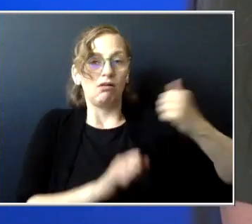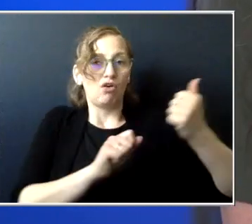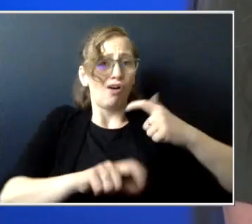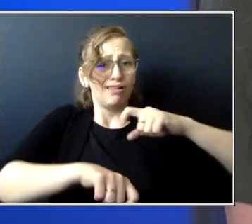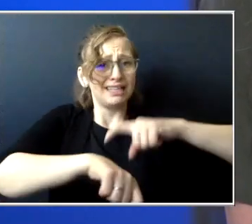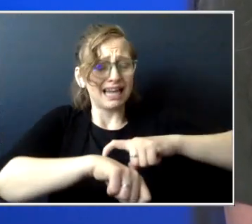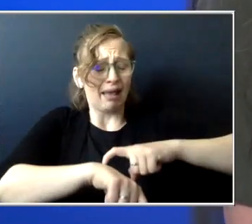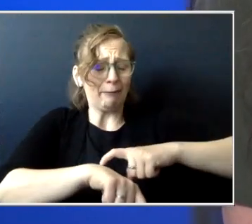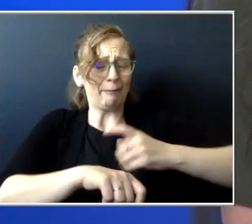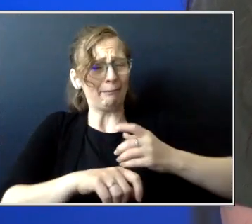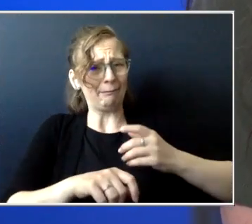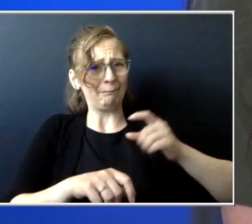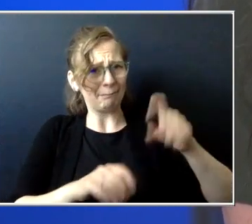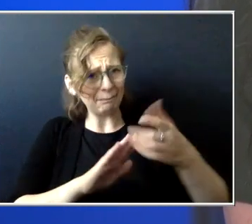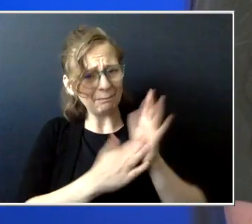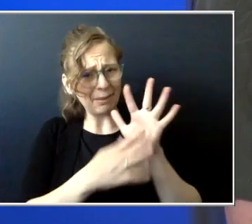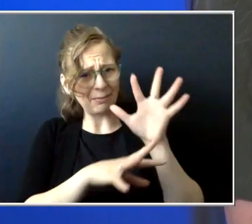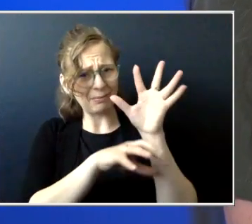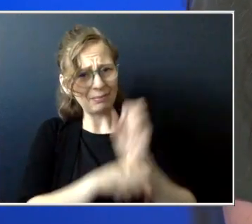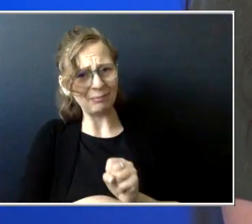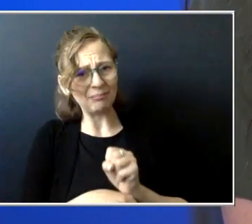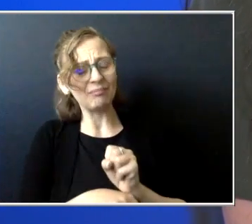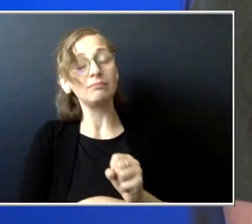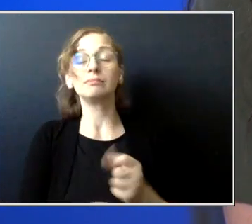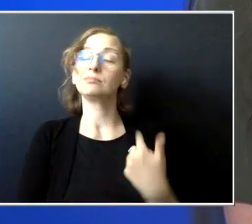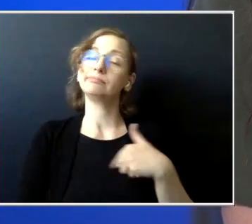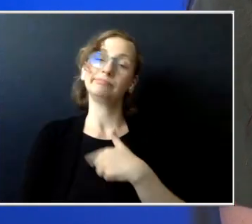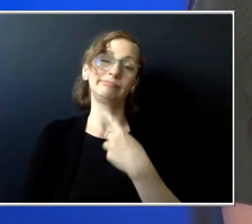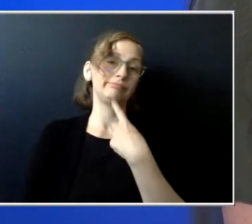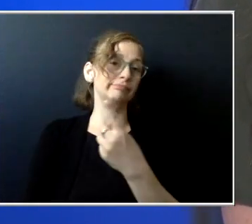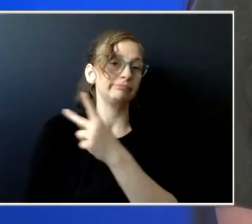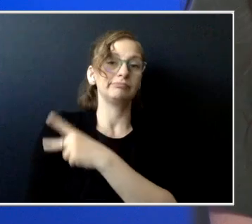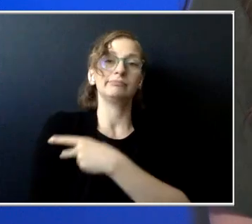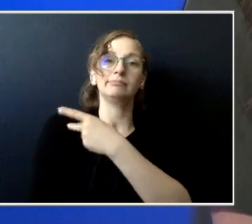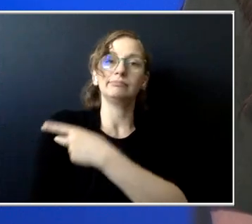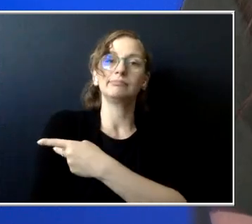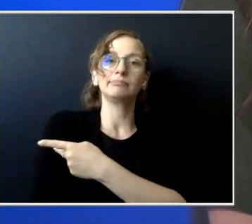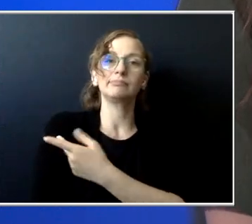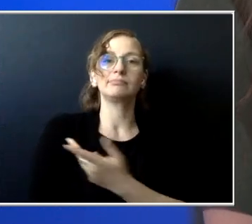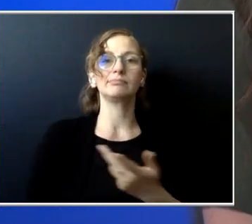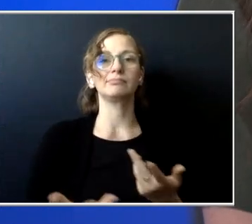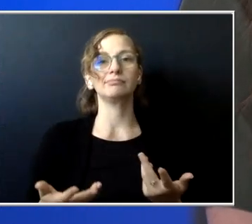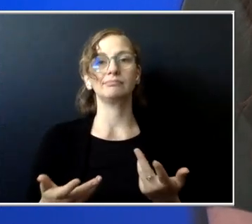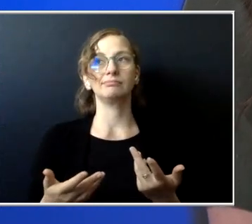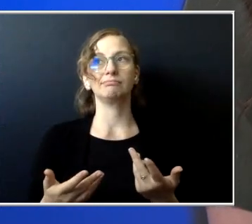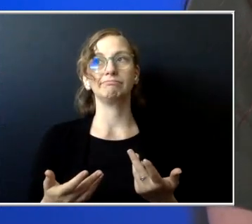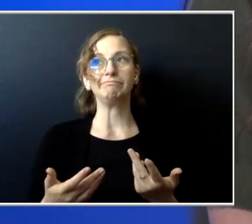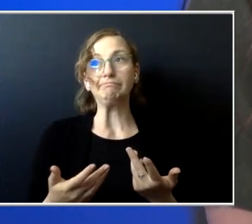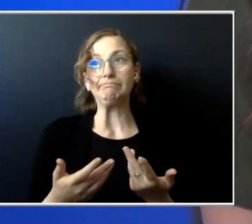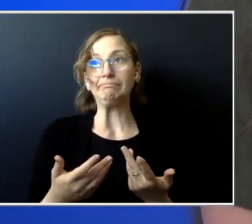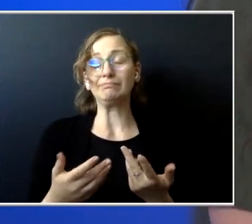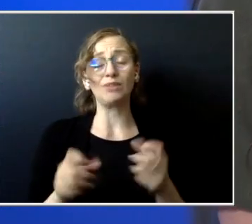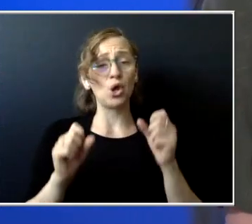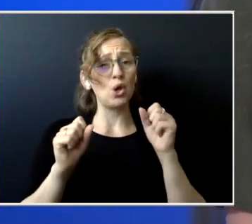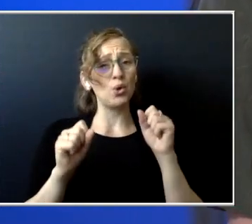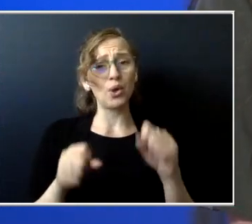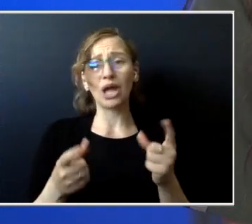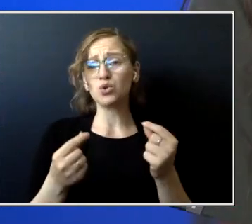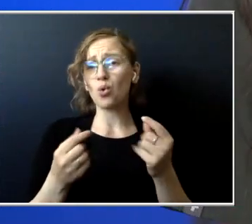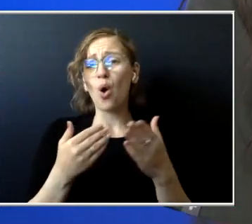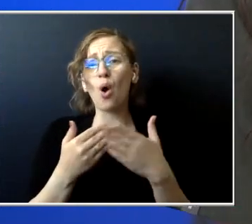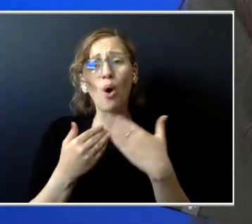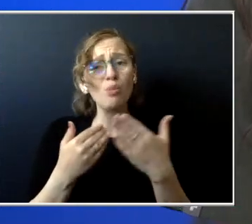And you know, but we tell patients, I mean, there's almost all things you can still do except for swimming. You